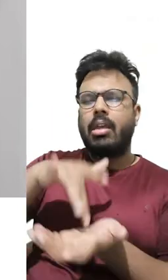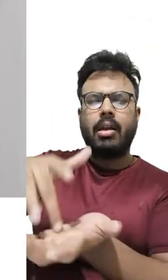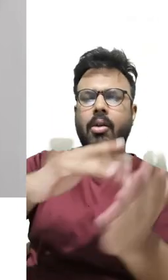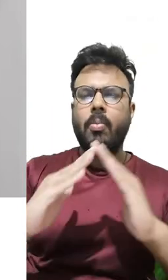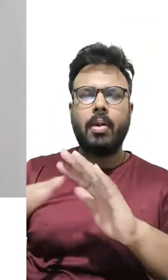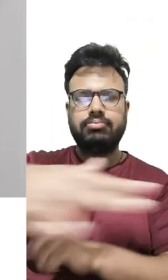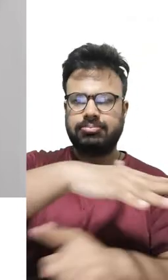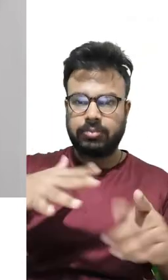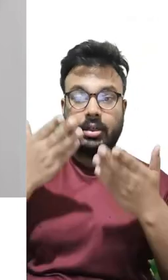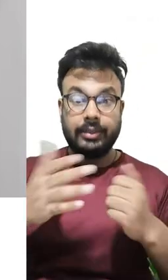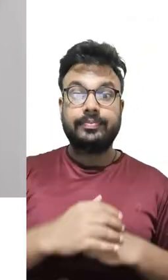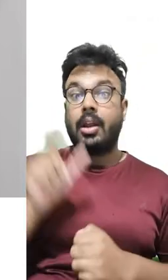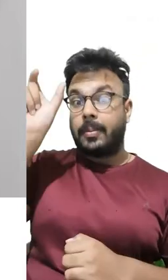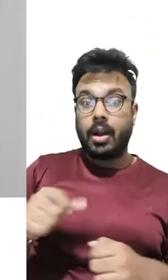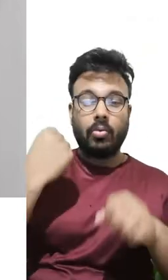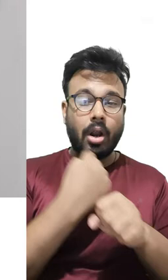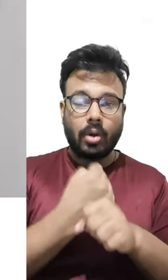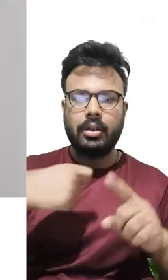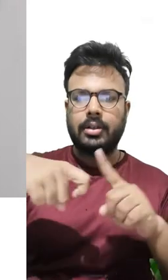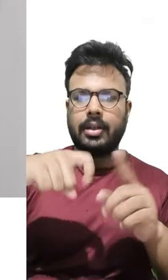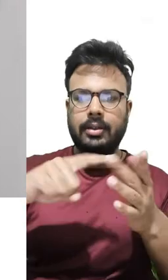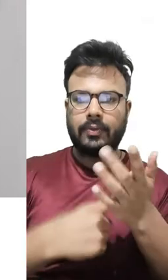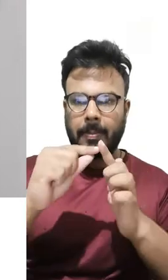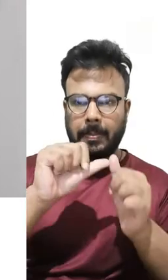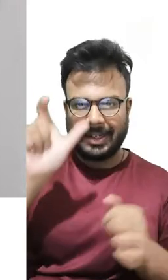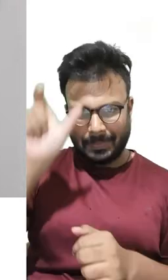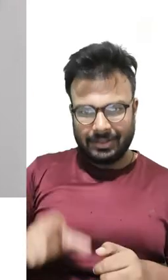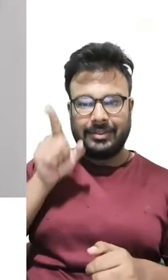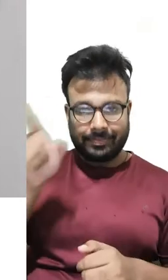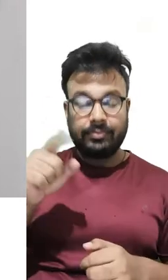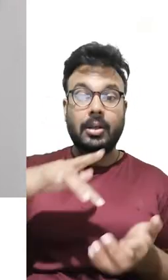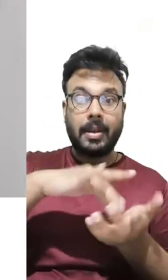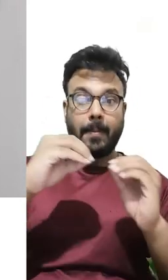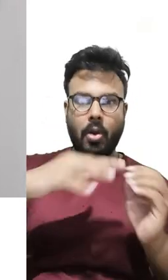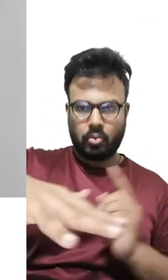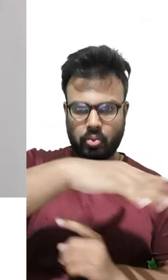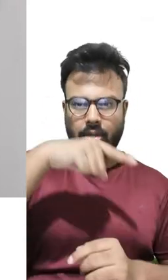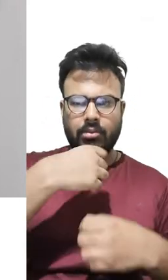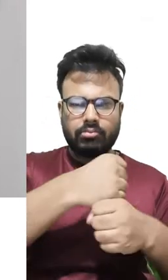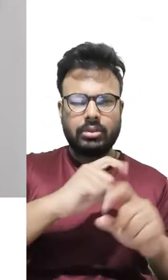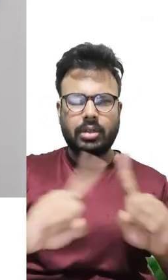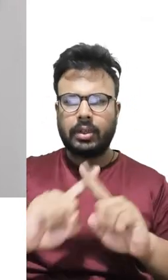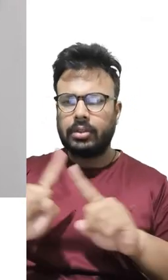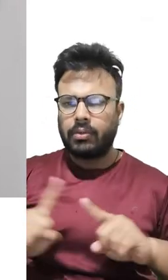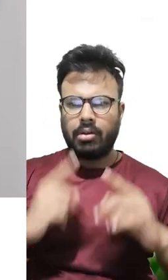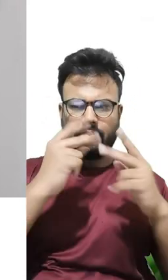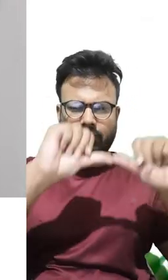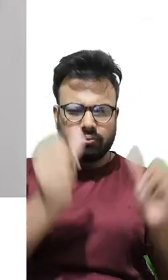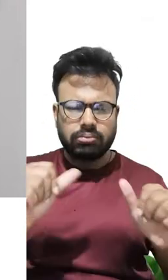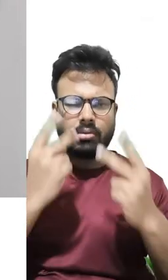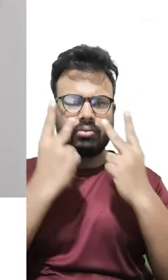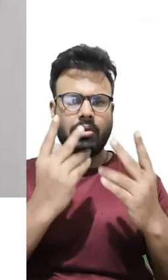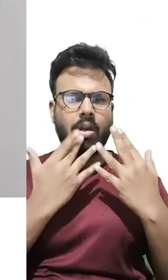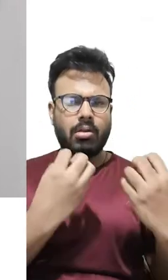century. In the hills of western Himalayas, in the towns of Bhasholi, Guler, Kangra and Kulu